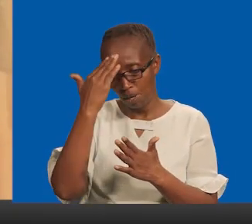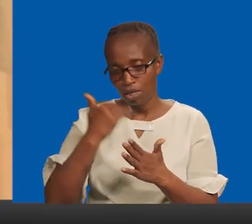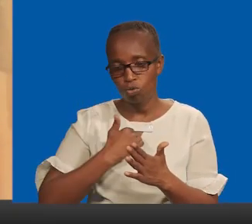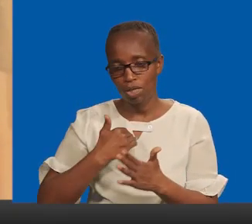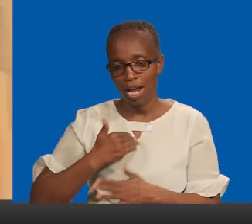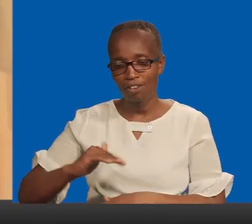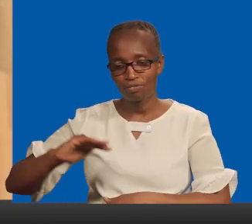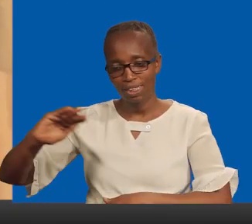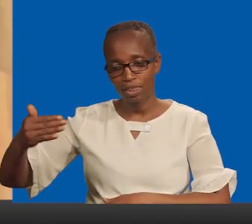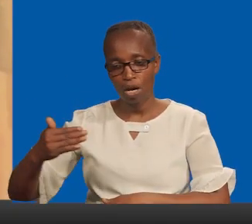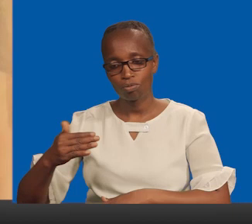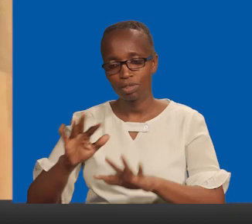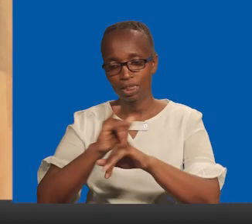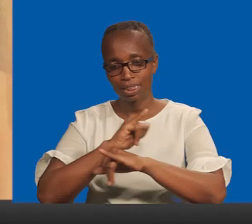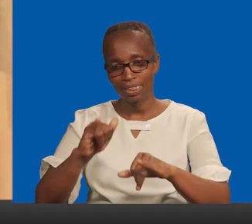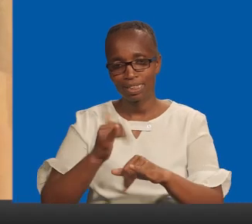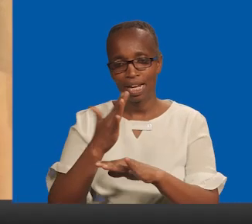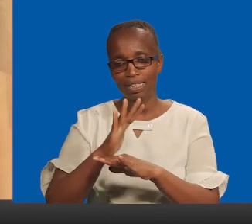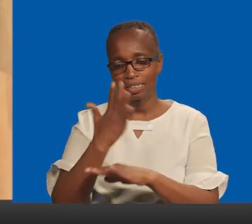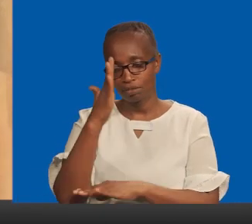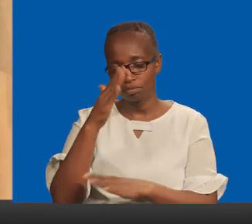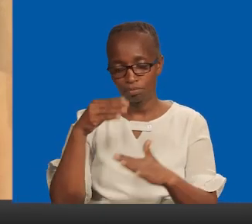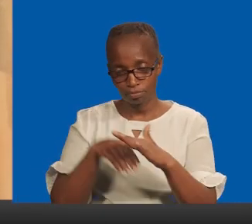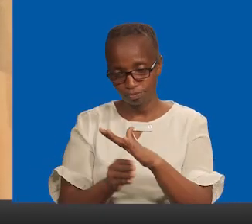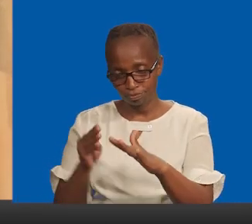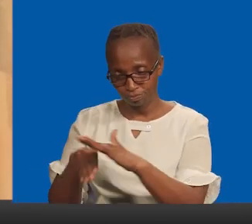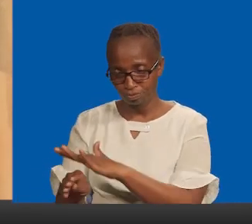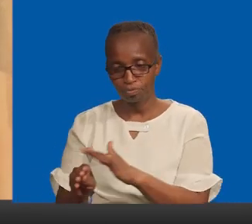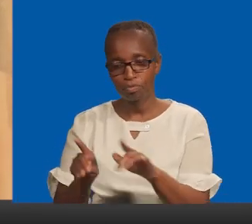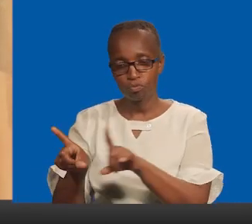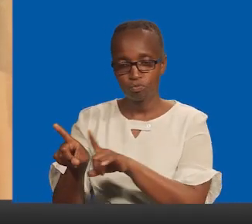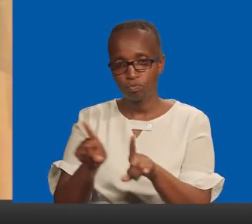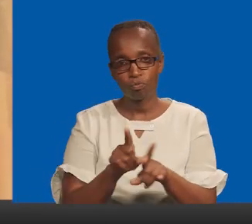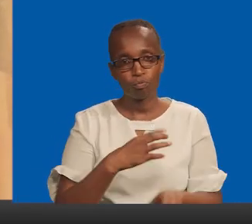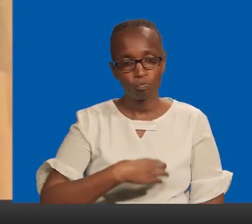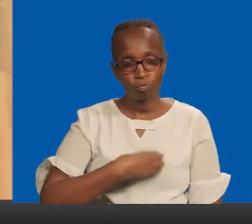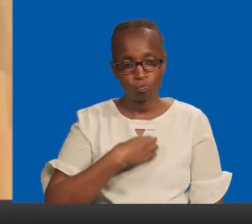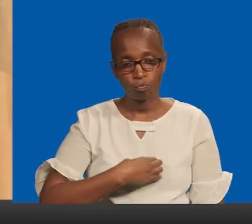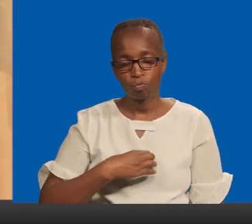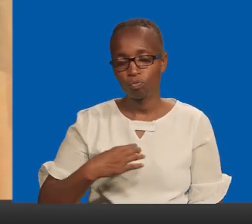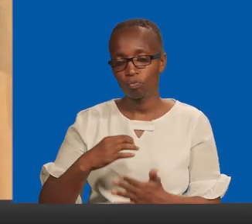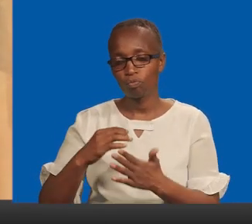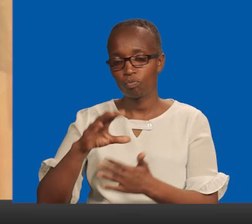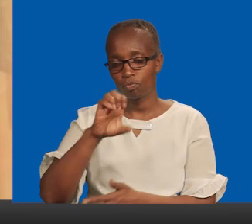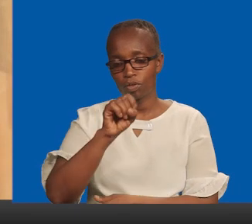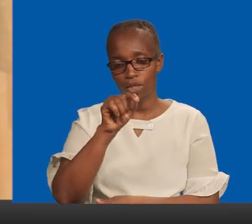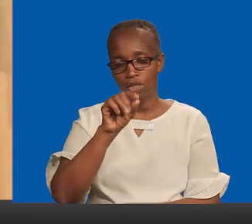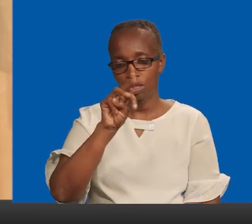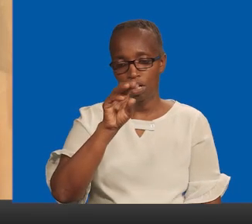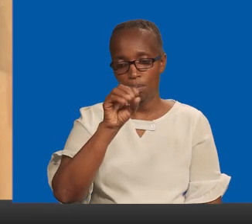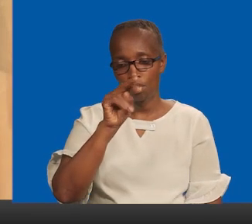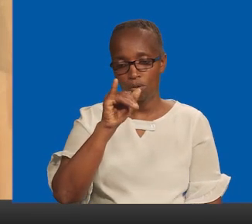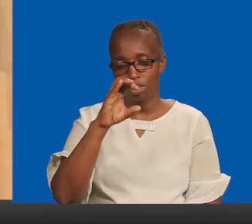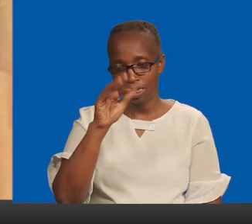up na tree planting, na pia tuta visit St. Monica and St. Michael